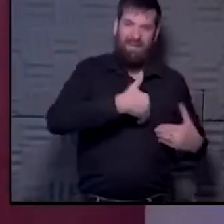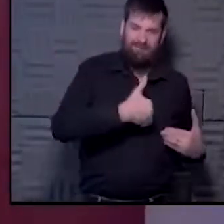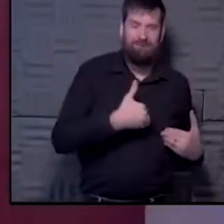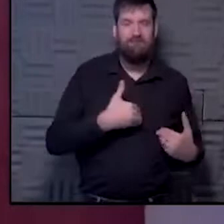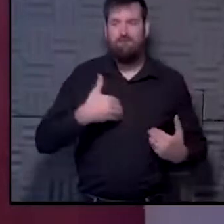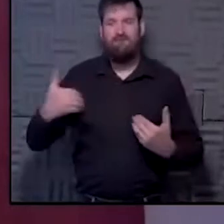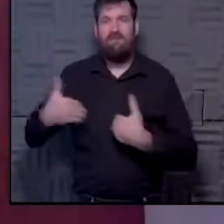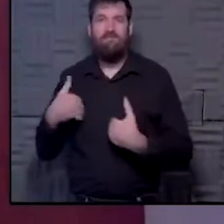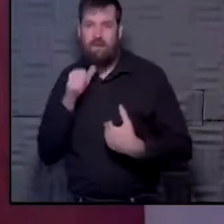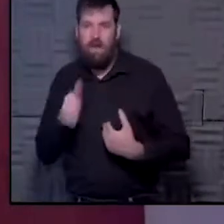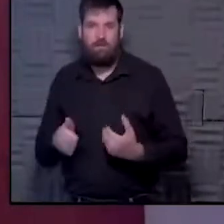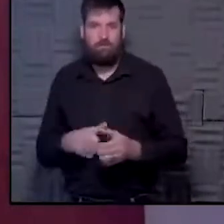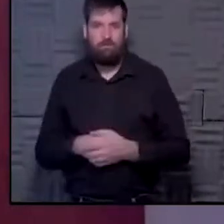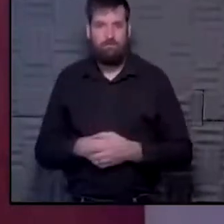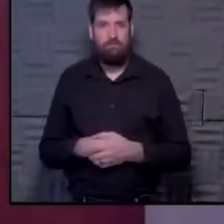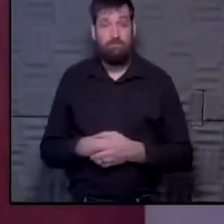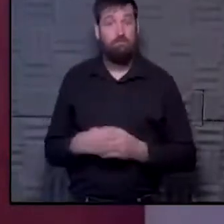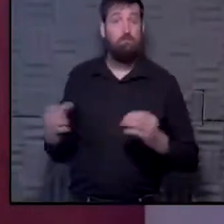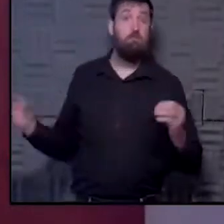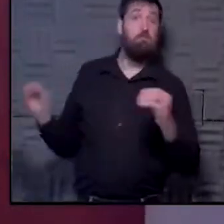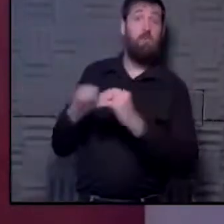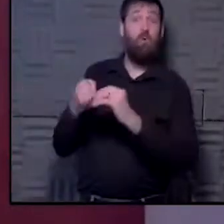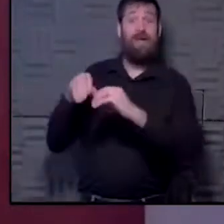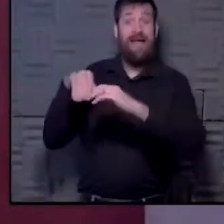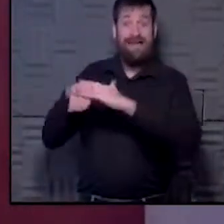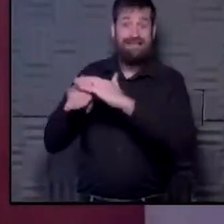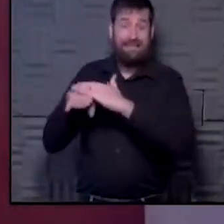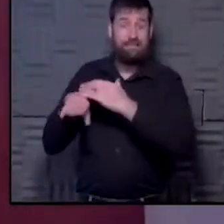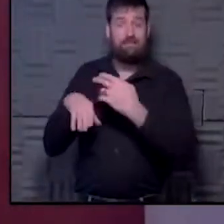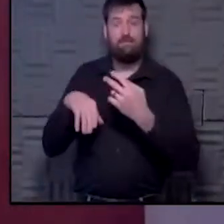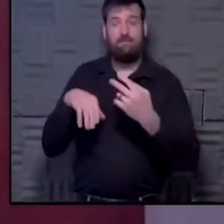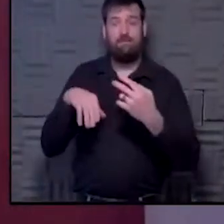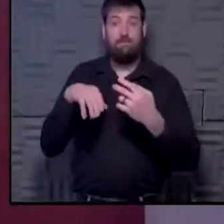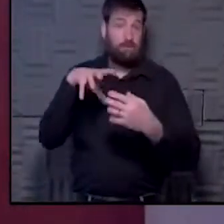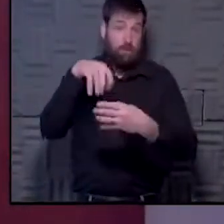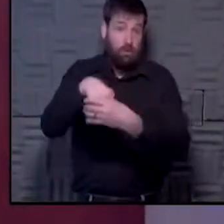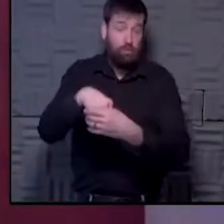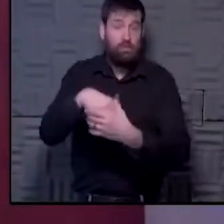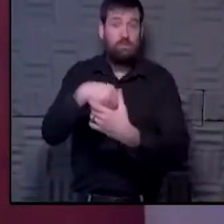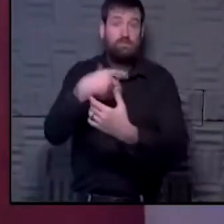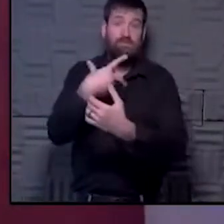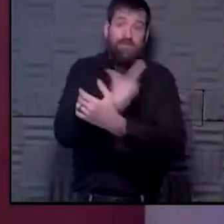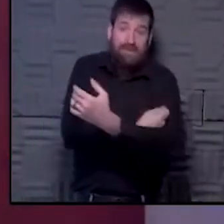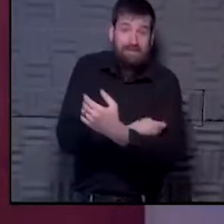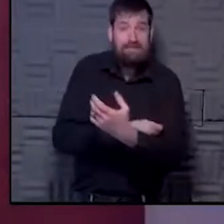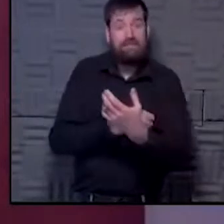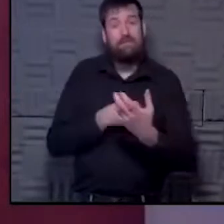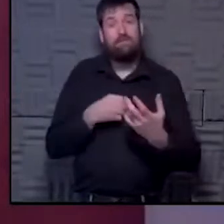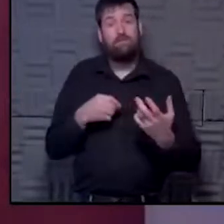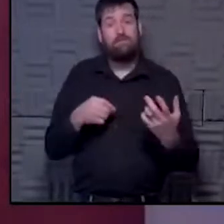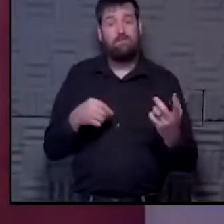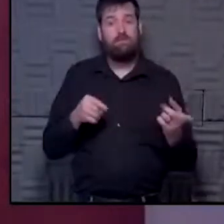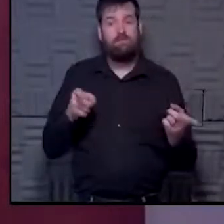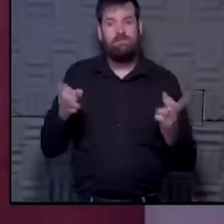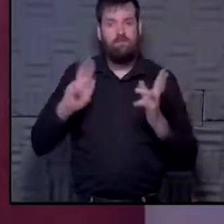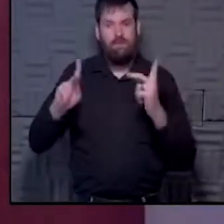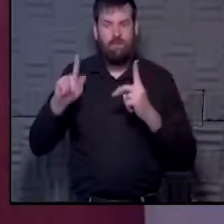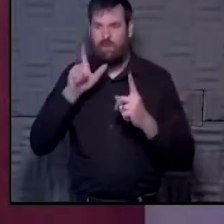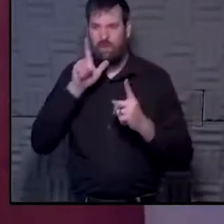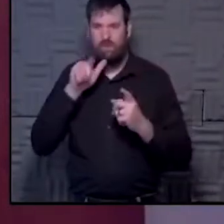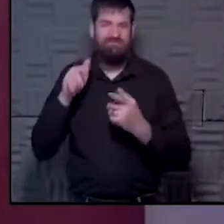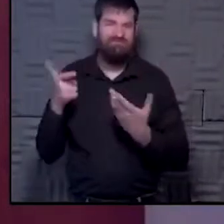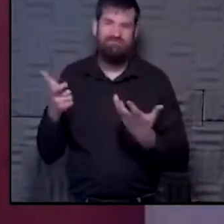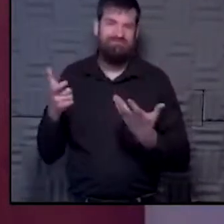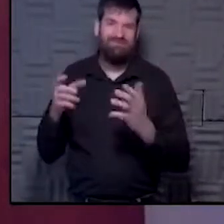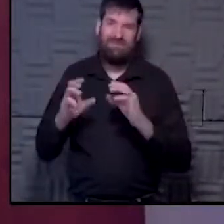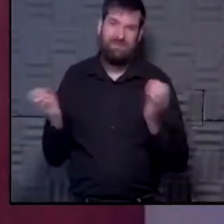within society. Those who have greater access, including to vaccines, a scarce resource, and those who have lesser